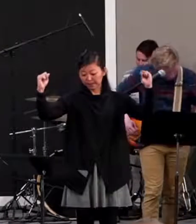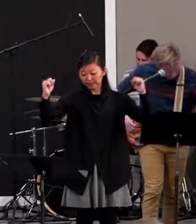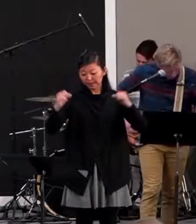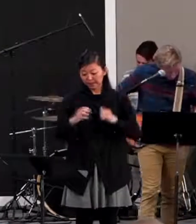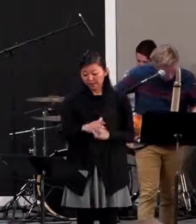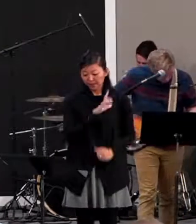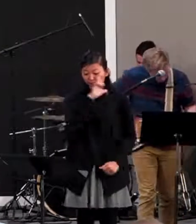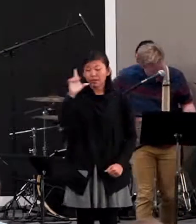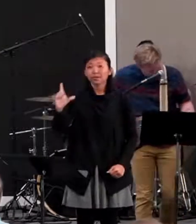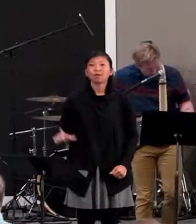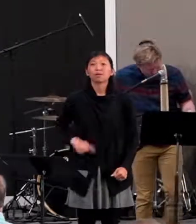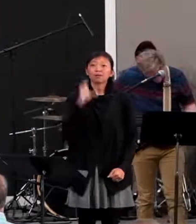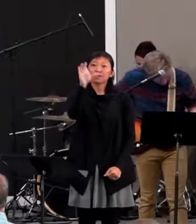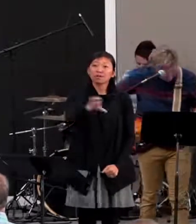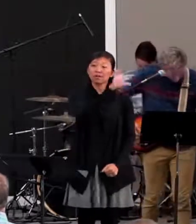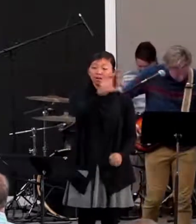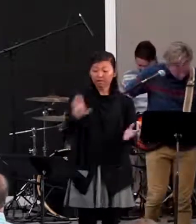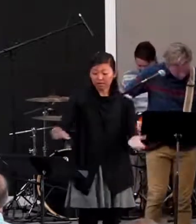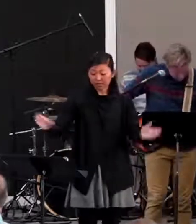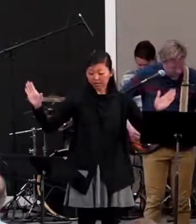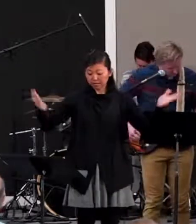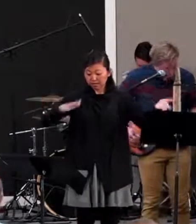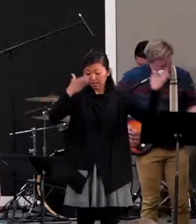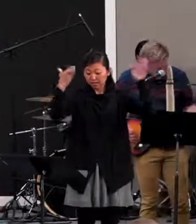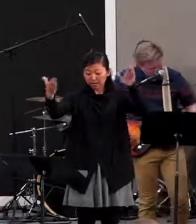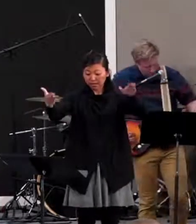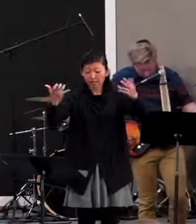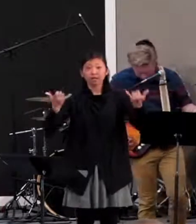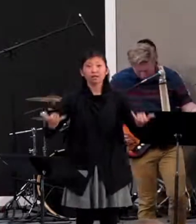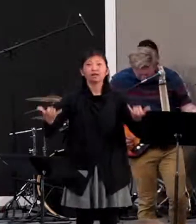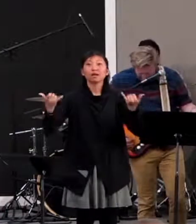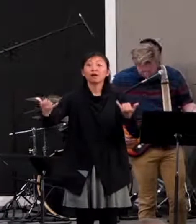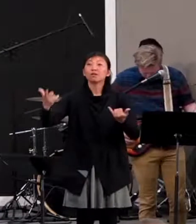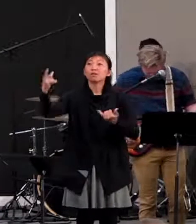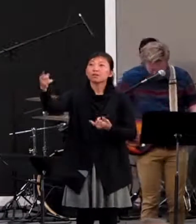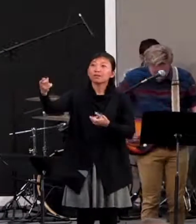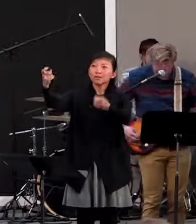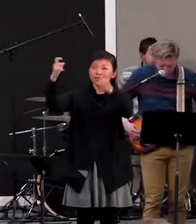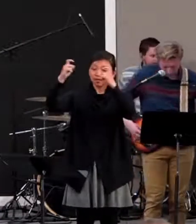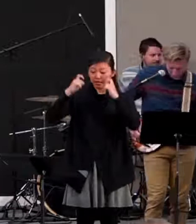Lord, you died that I might reap what you had sown.